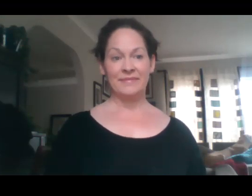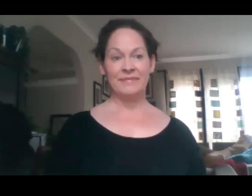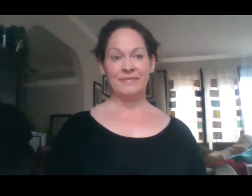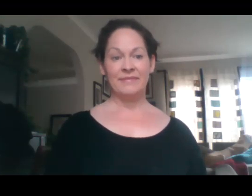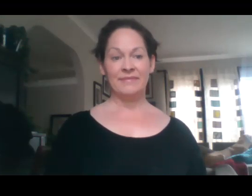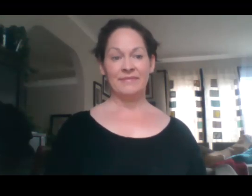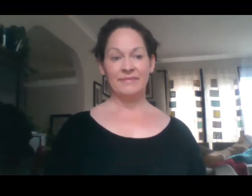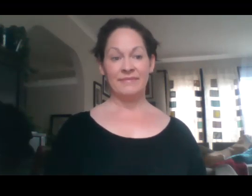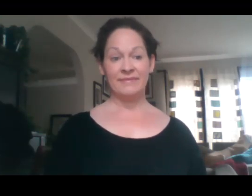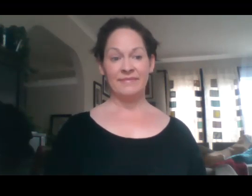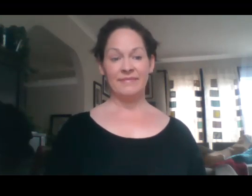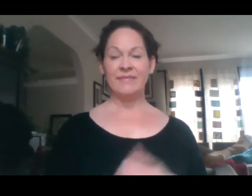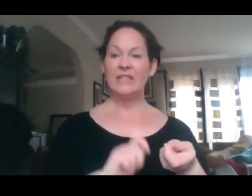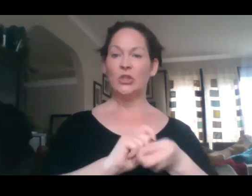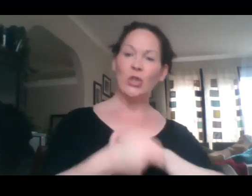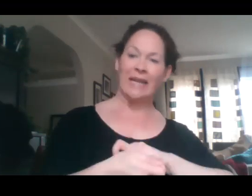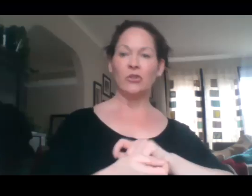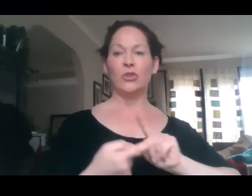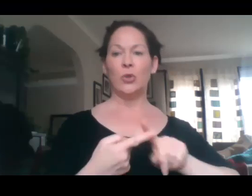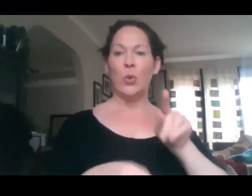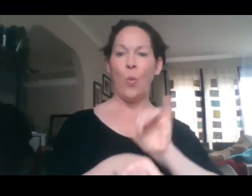going to change this to y.